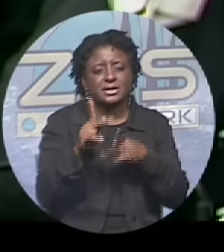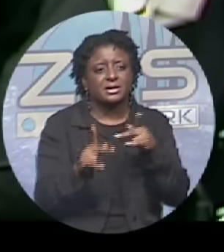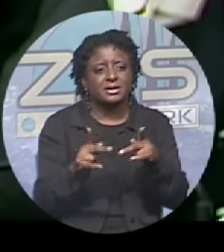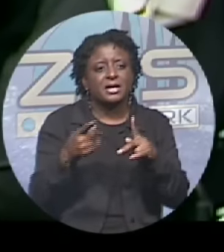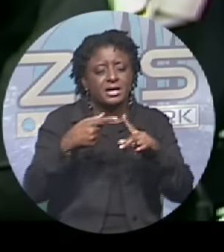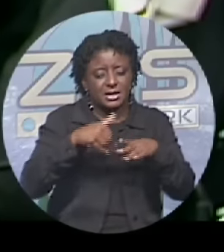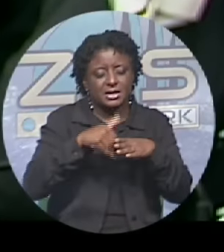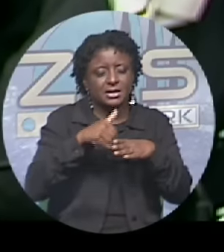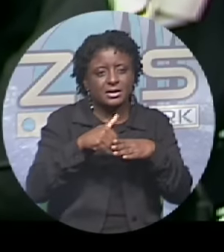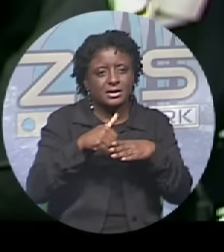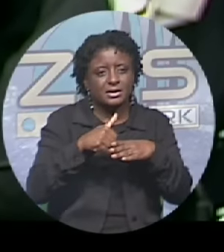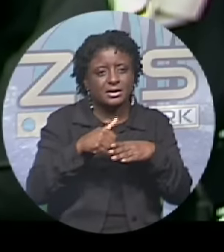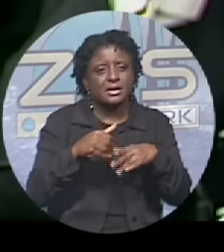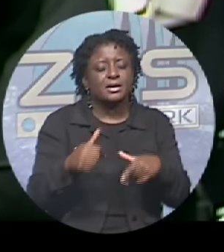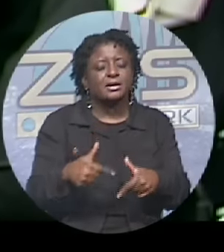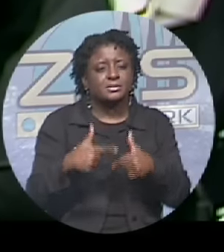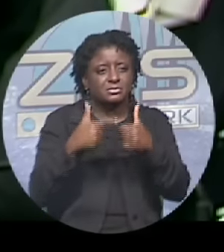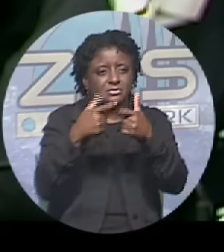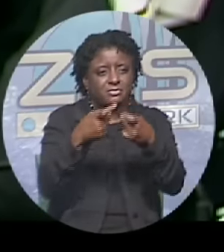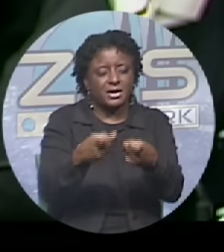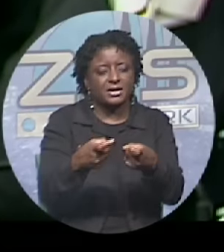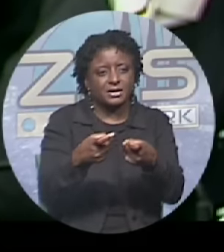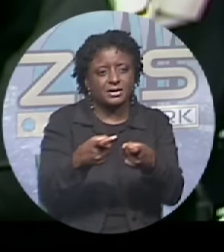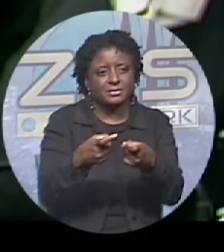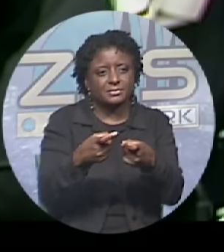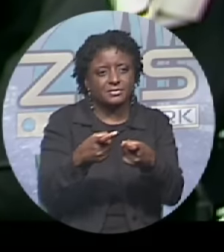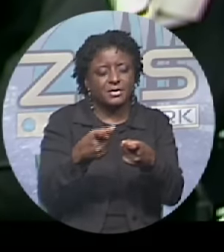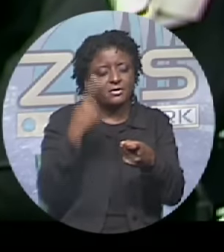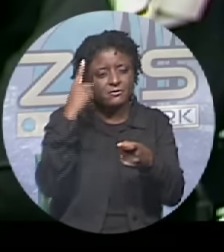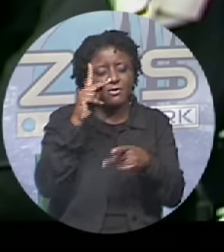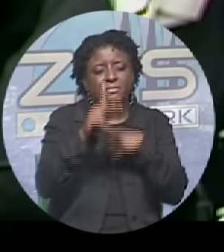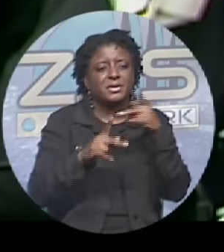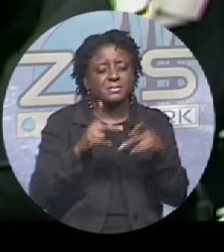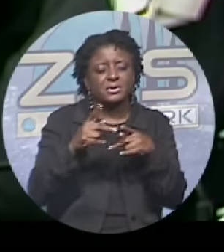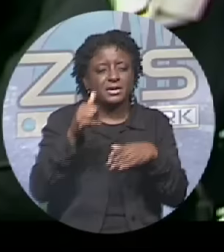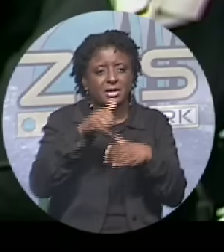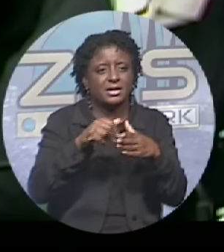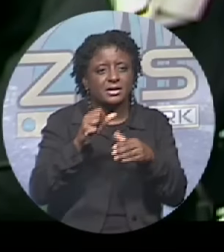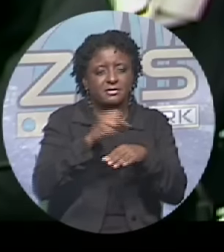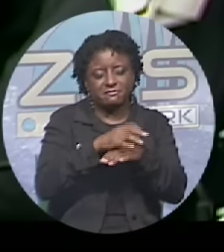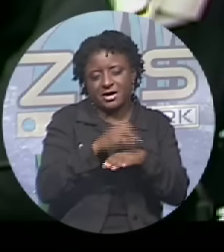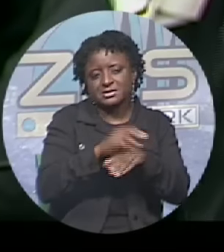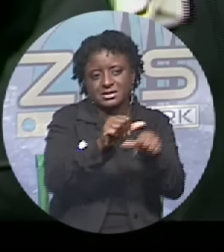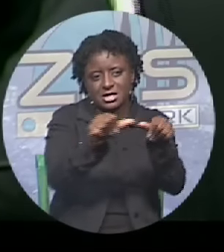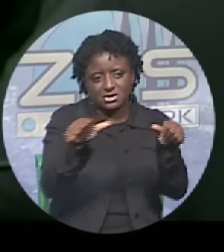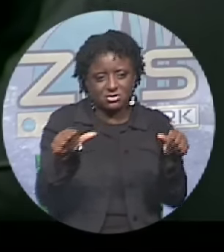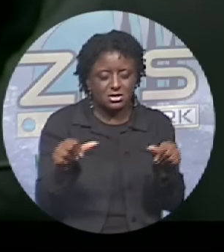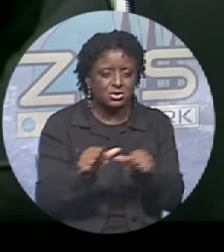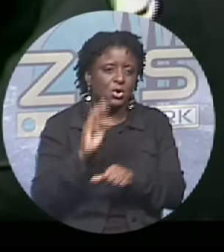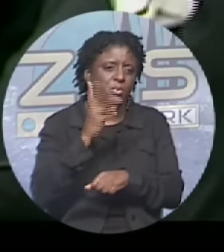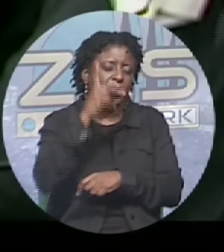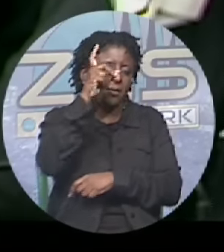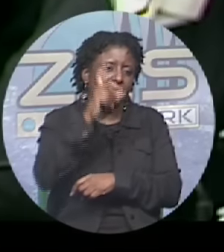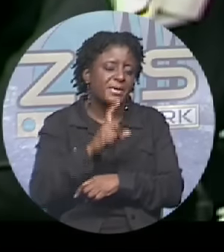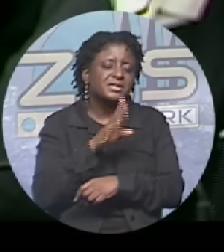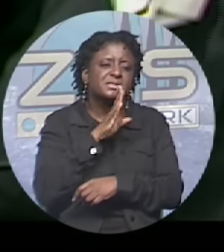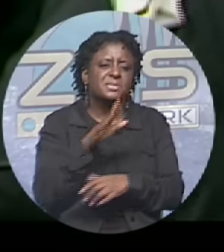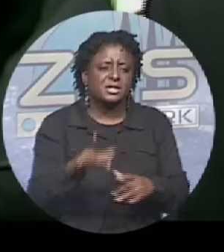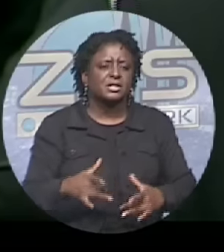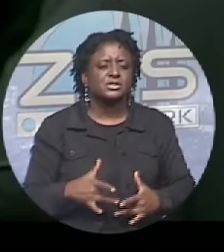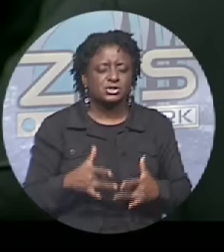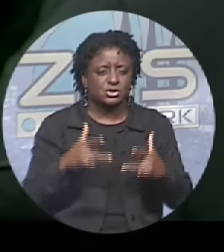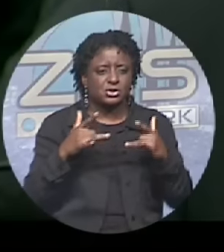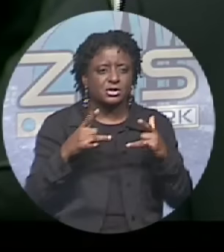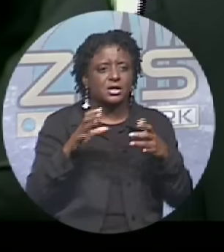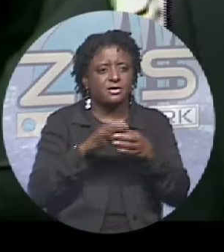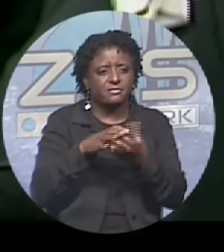making provisions available for people in the affected areas. And so we have to be concerned now, Mr. Speaker, of